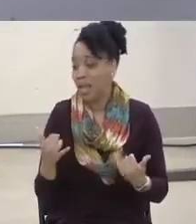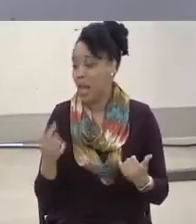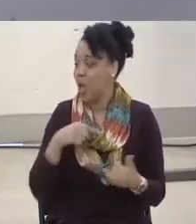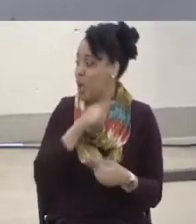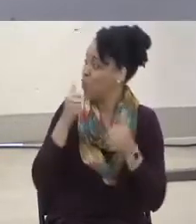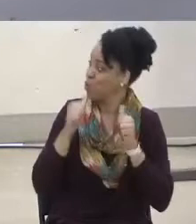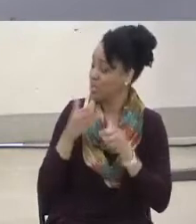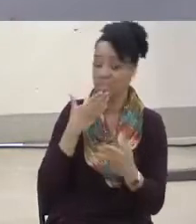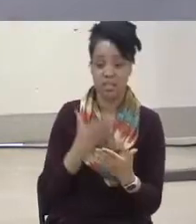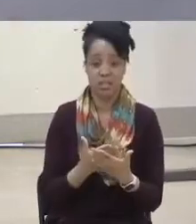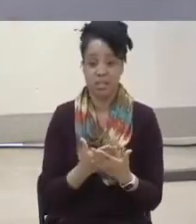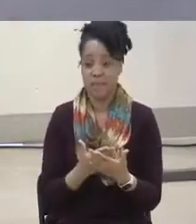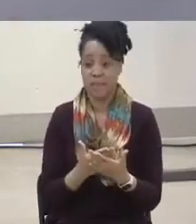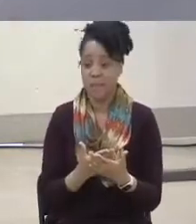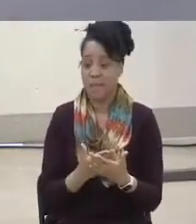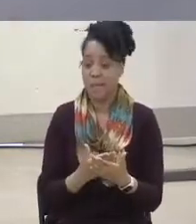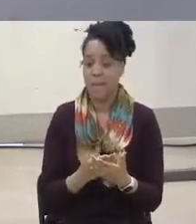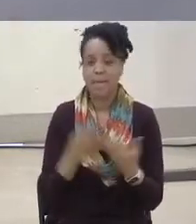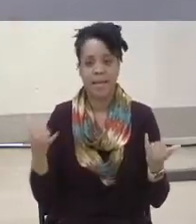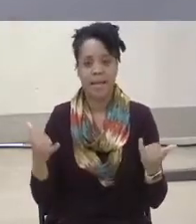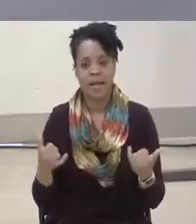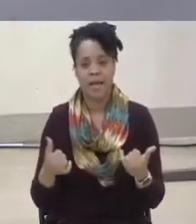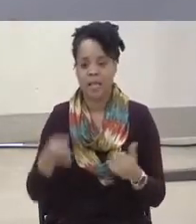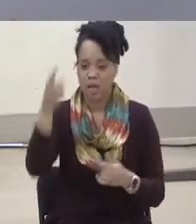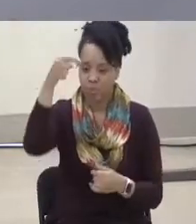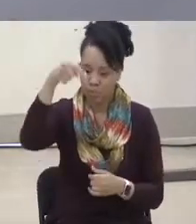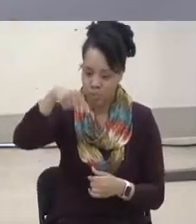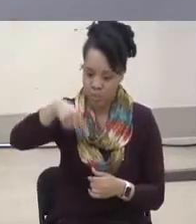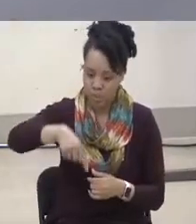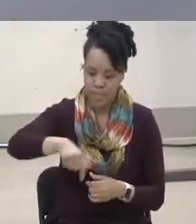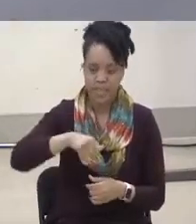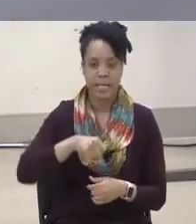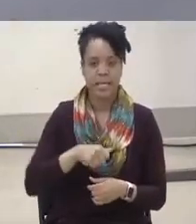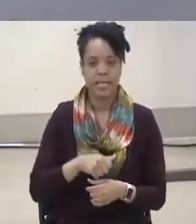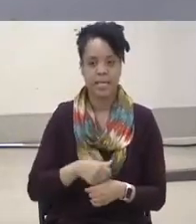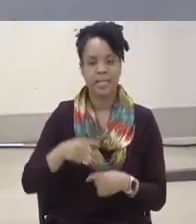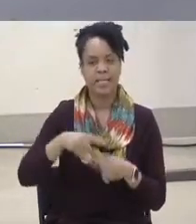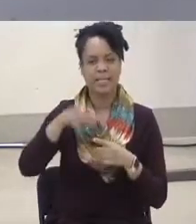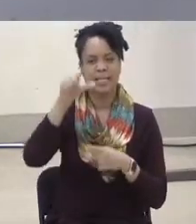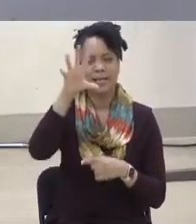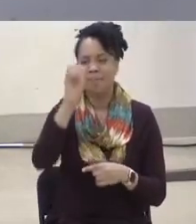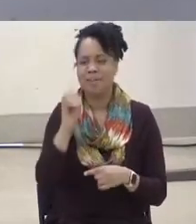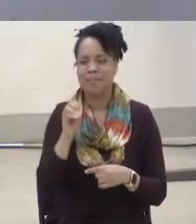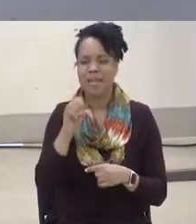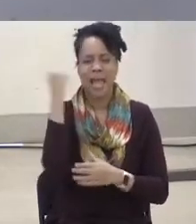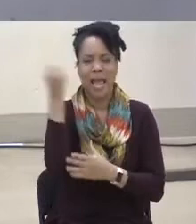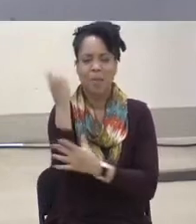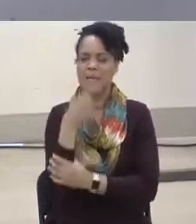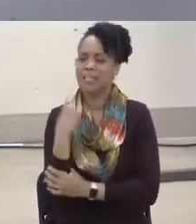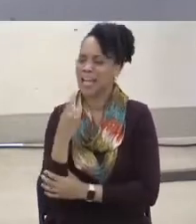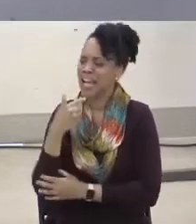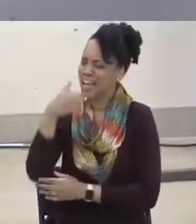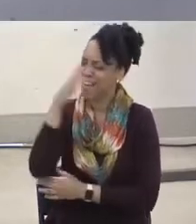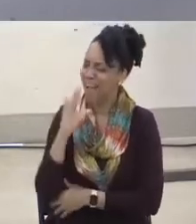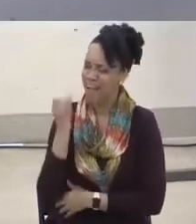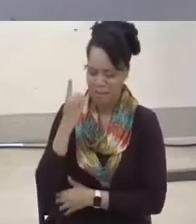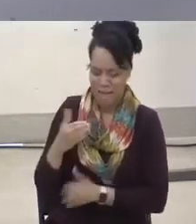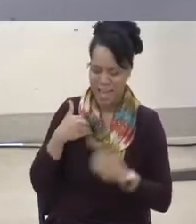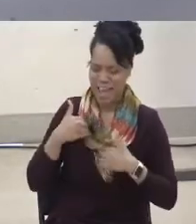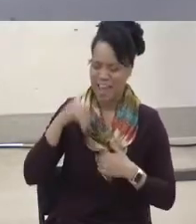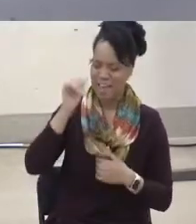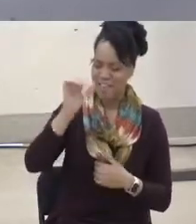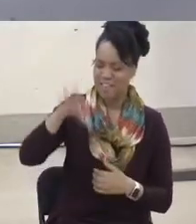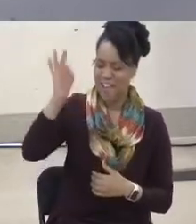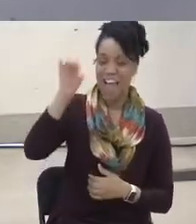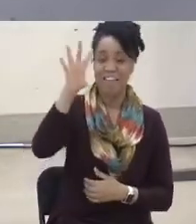estamos bien. But then they reduced it down to 50. Pero ahora lo reducieron a 50. Abraham says, man, God, if I can find 50